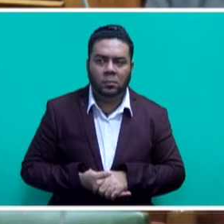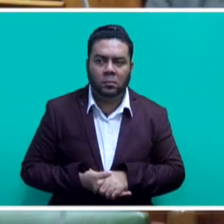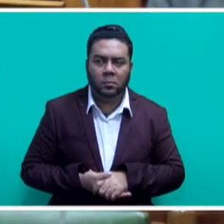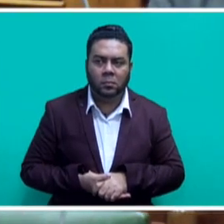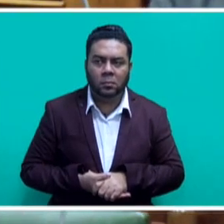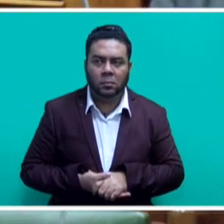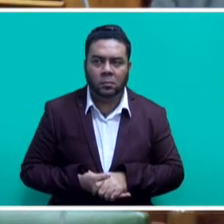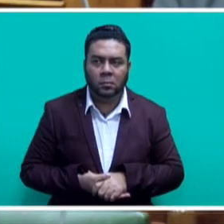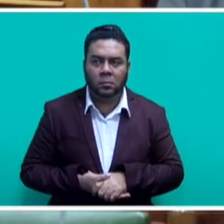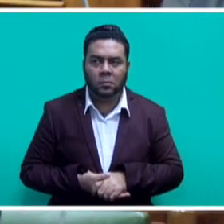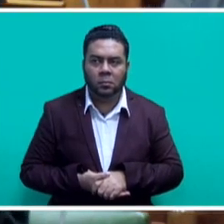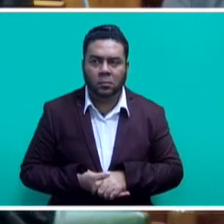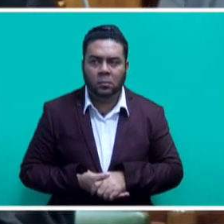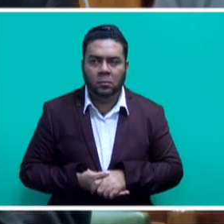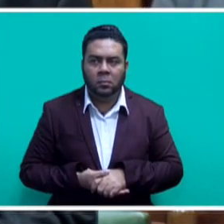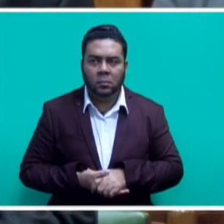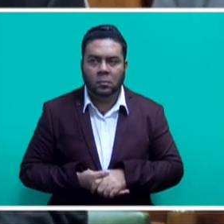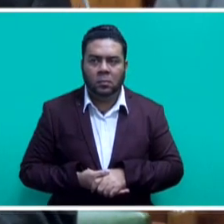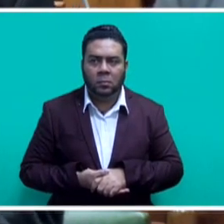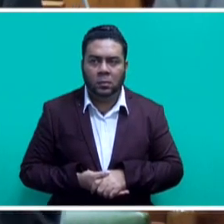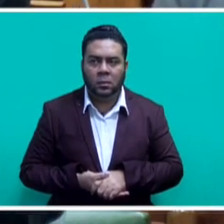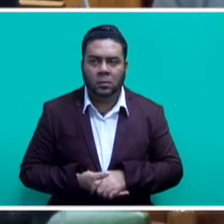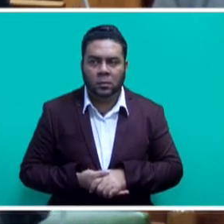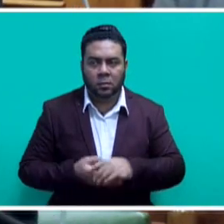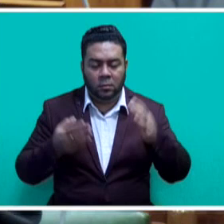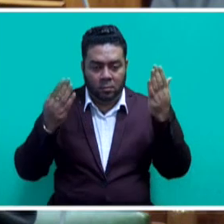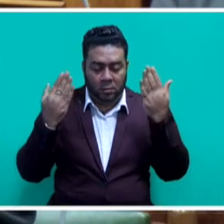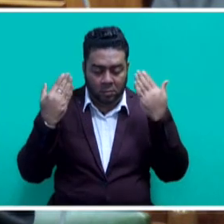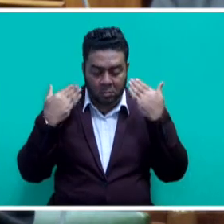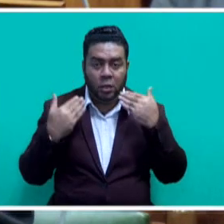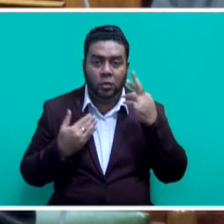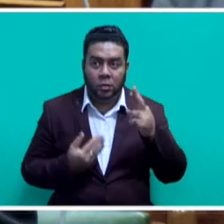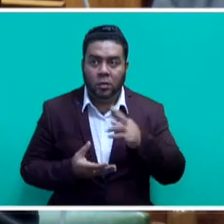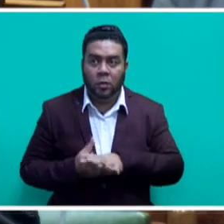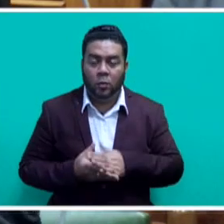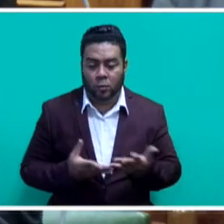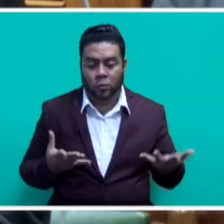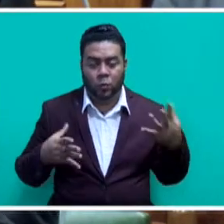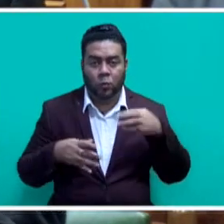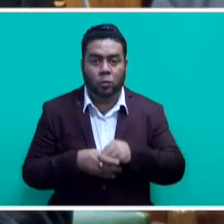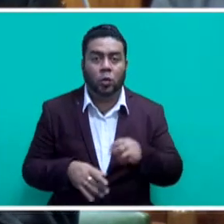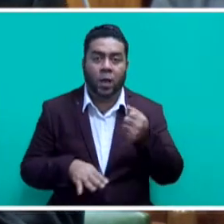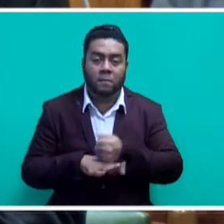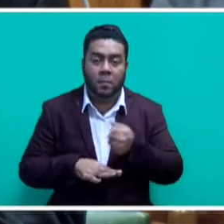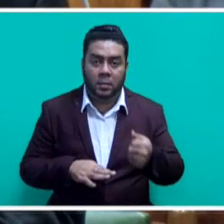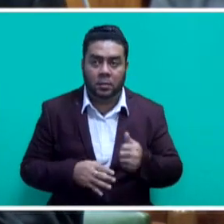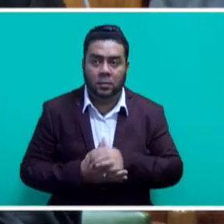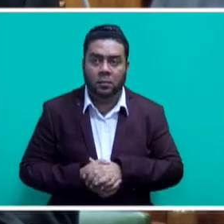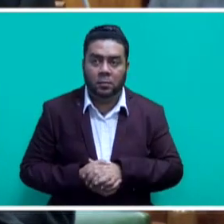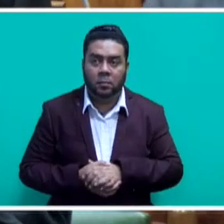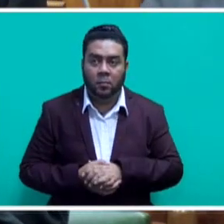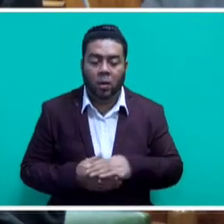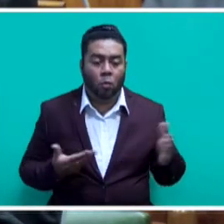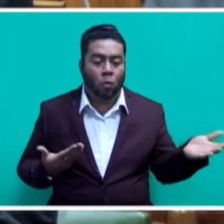So, Mr. Speaker, as soon as we came into government, I